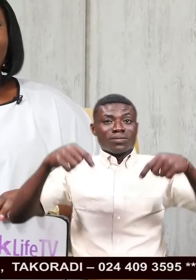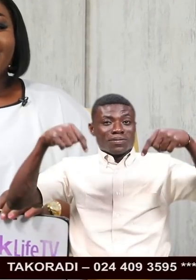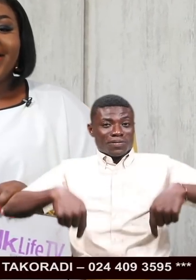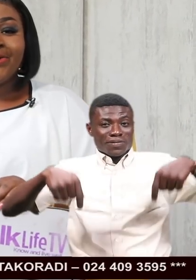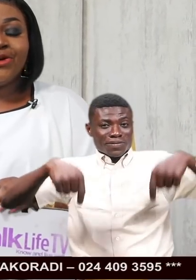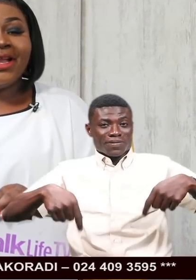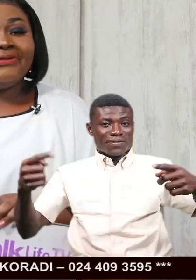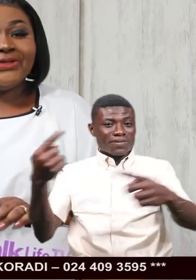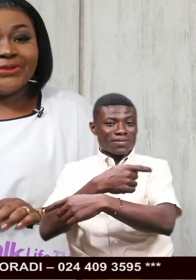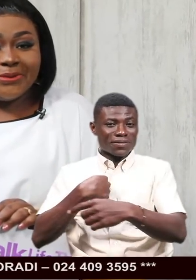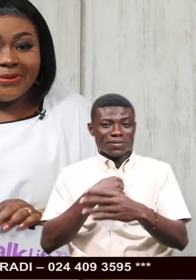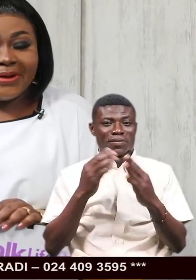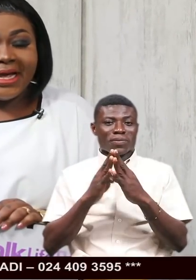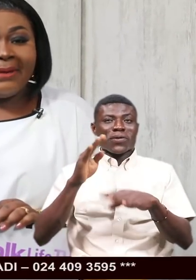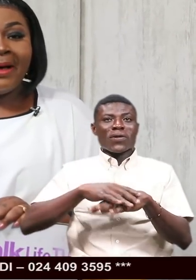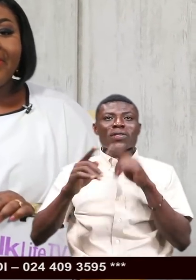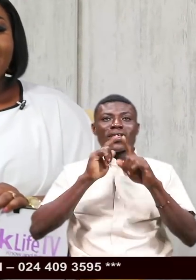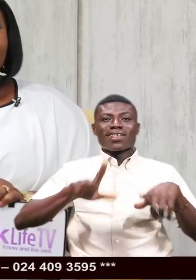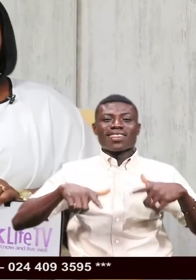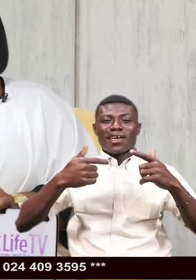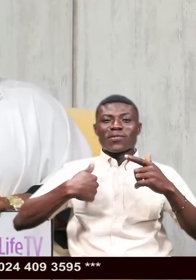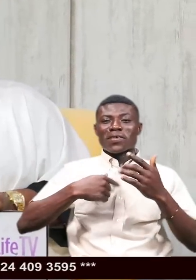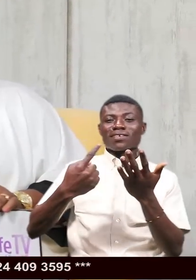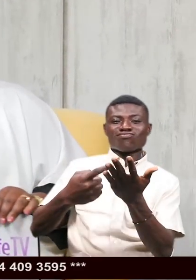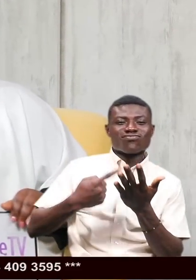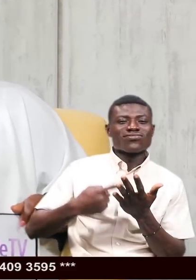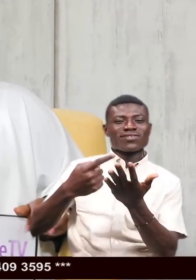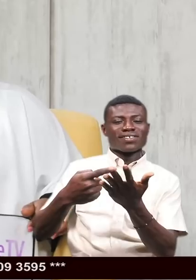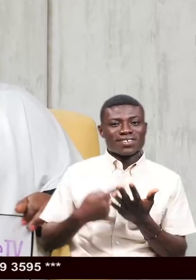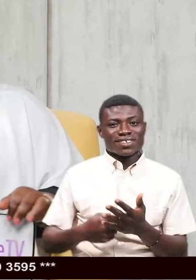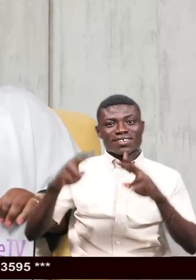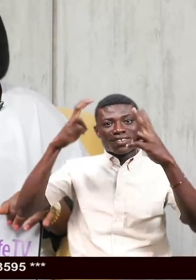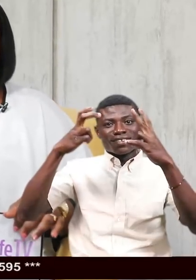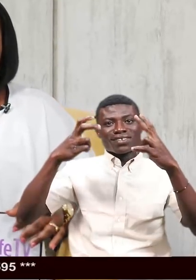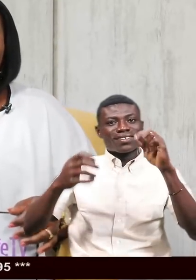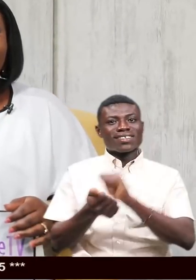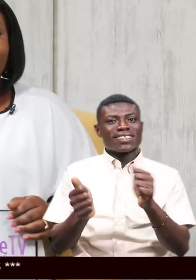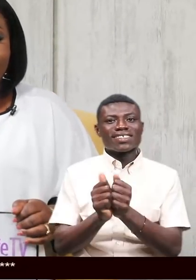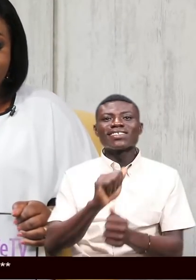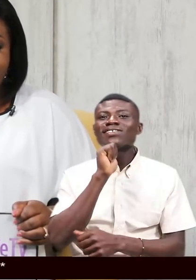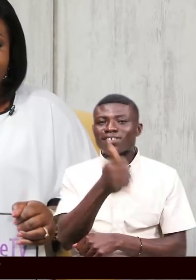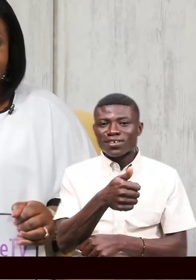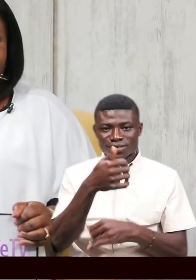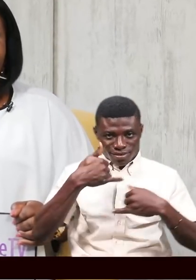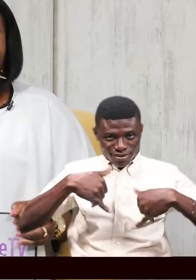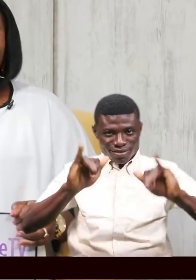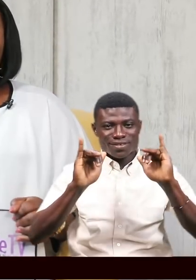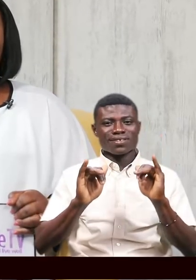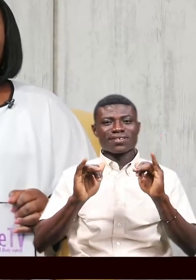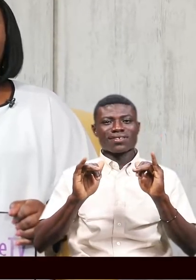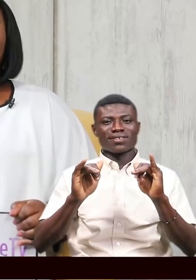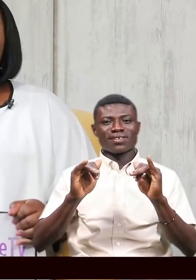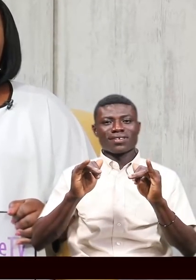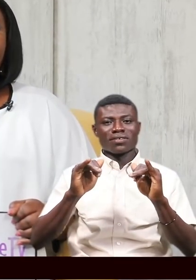And then so your share talk life for so a baby didn't come more. Hashtag no and sasa ye a